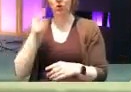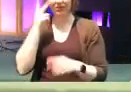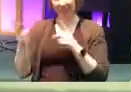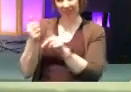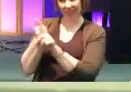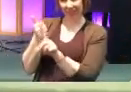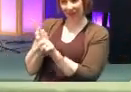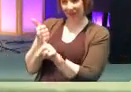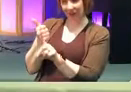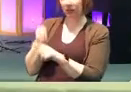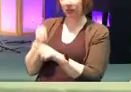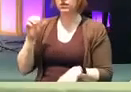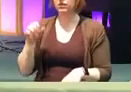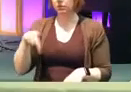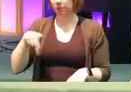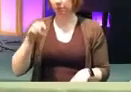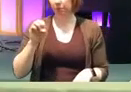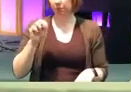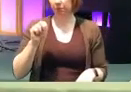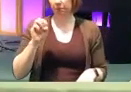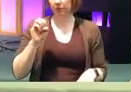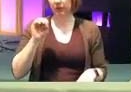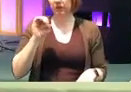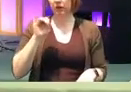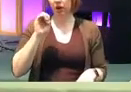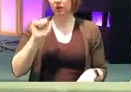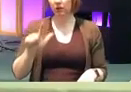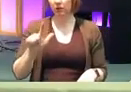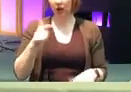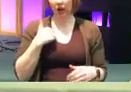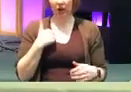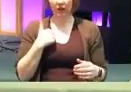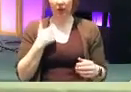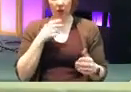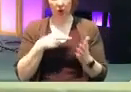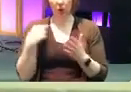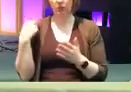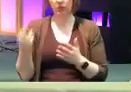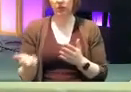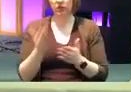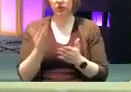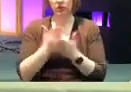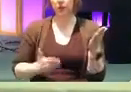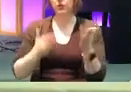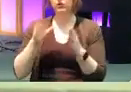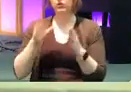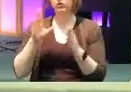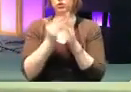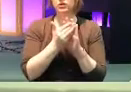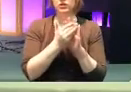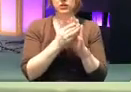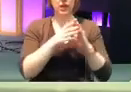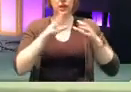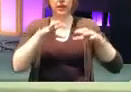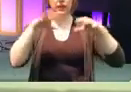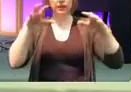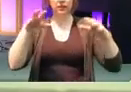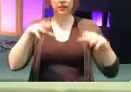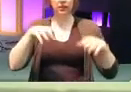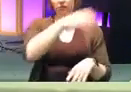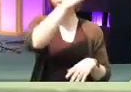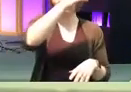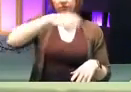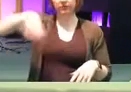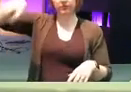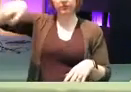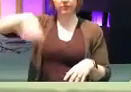churches, Pentecostals had kind of a reputation in some communities of being the chandelier swingers. They